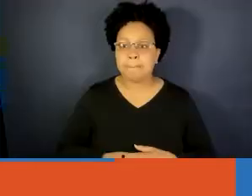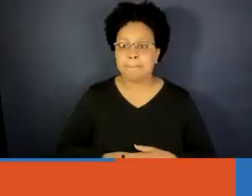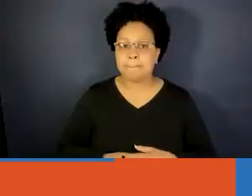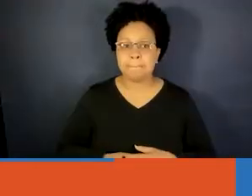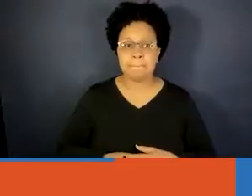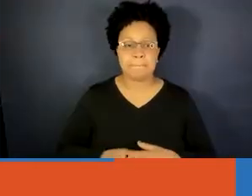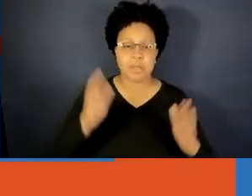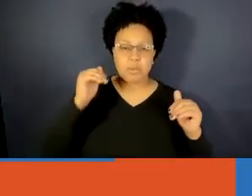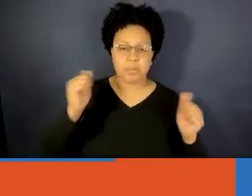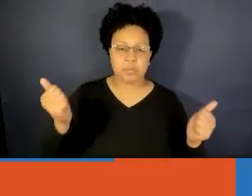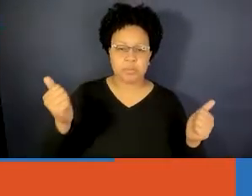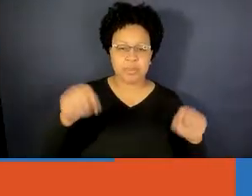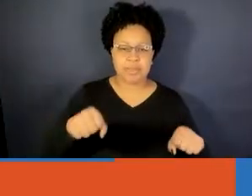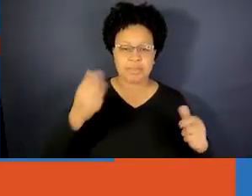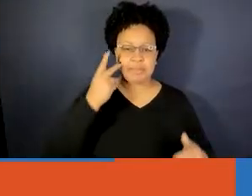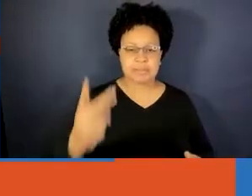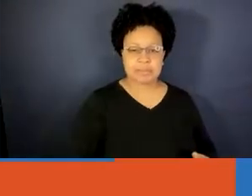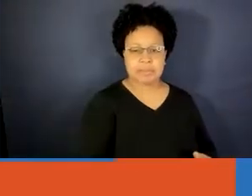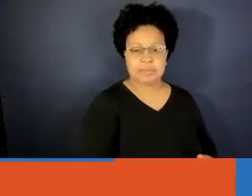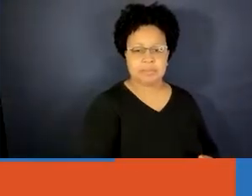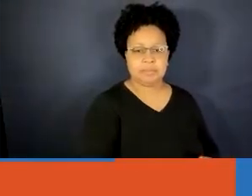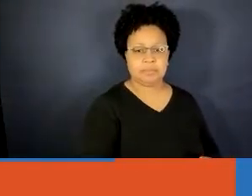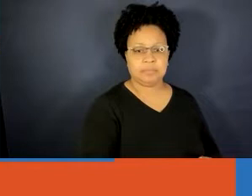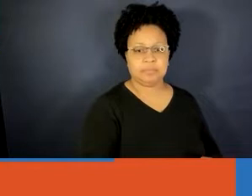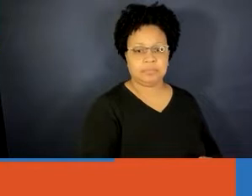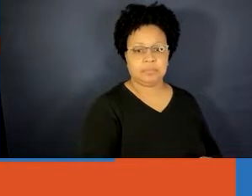Hope everybody can see this.